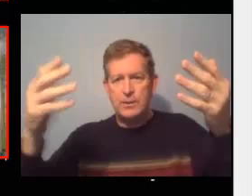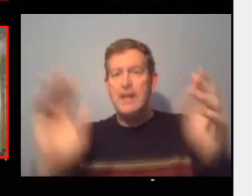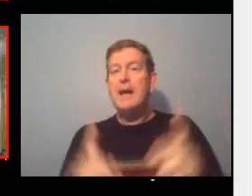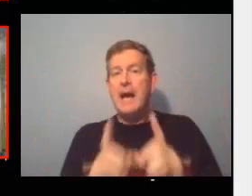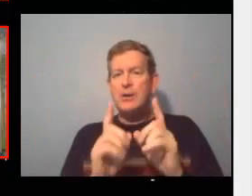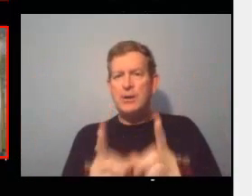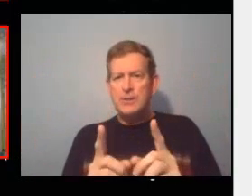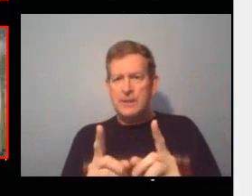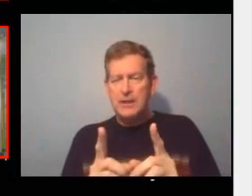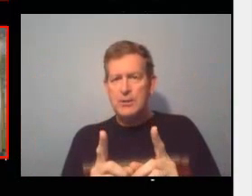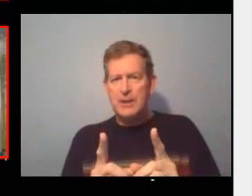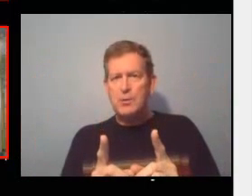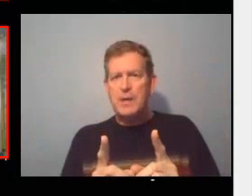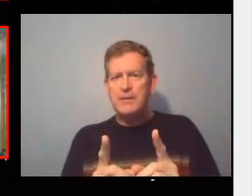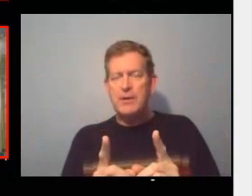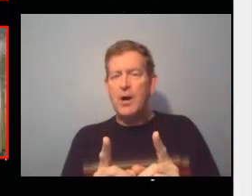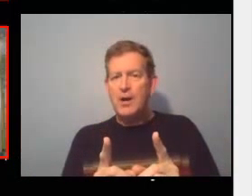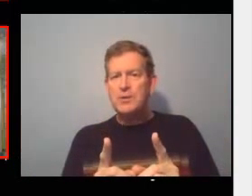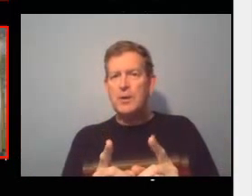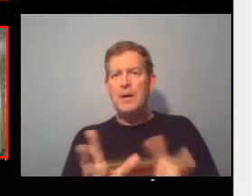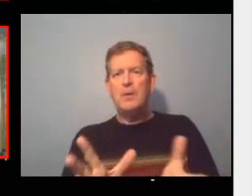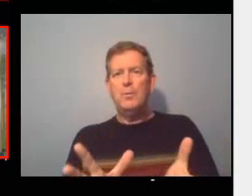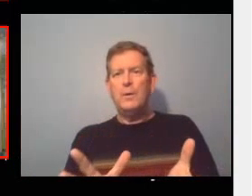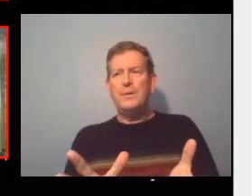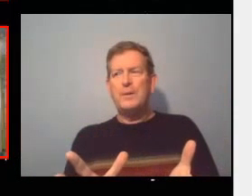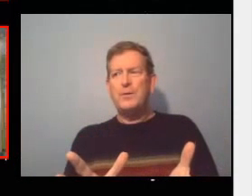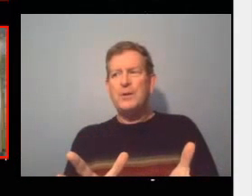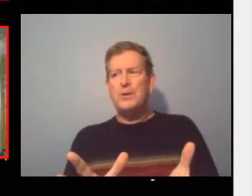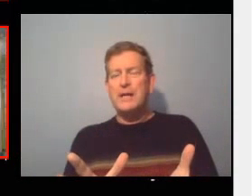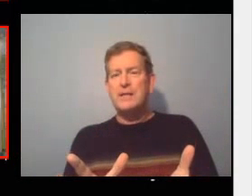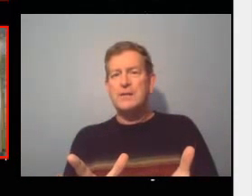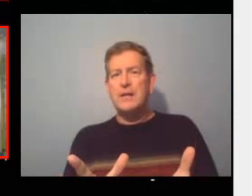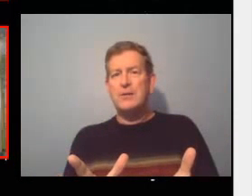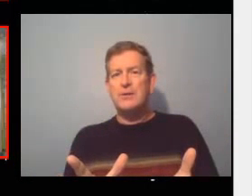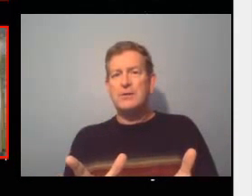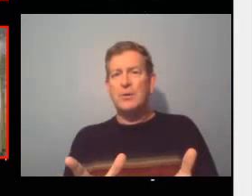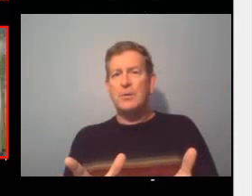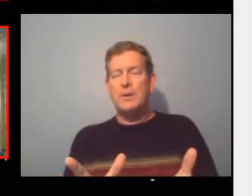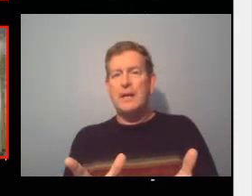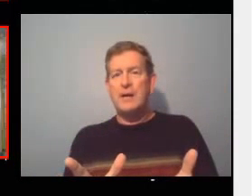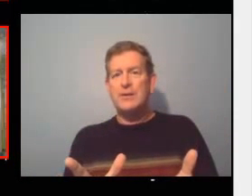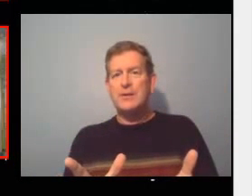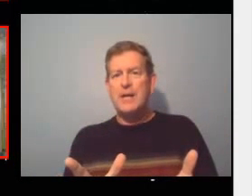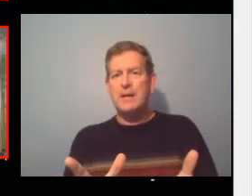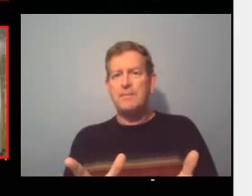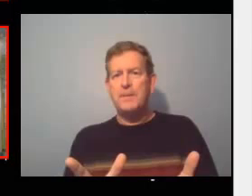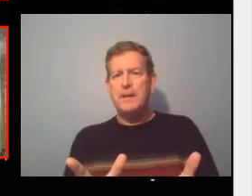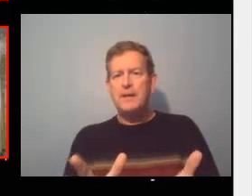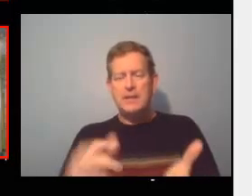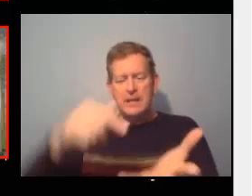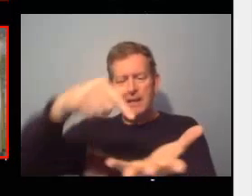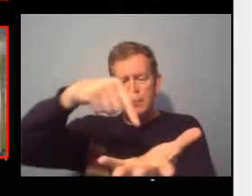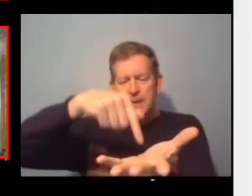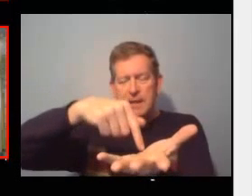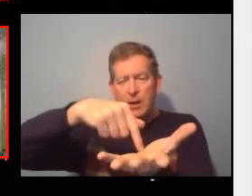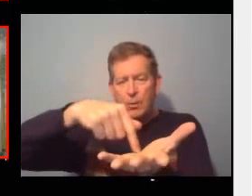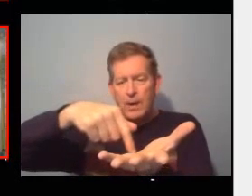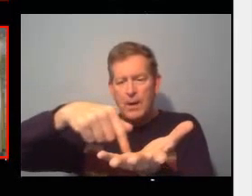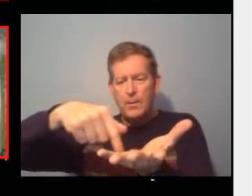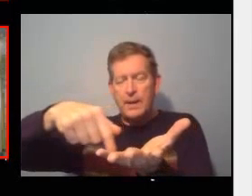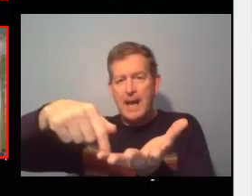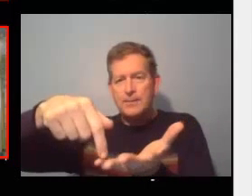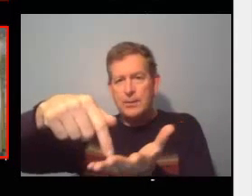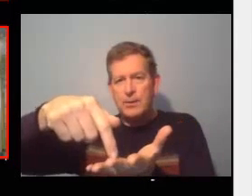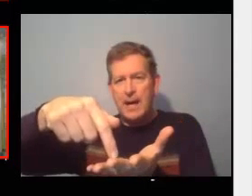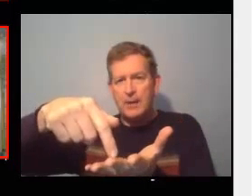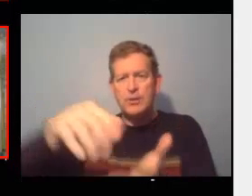this person. And you're going to need to use that creativity also when there are things you'd like to say, you just don't know yet how to say them. This idea of speaking